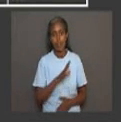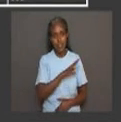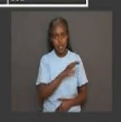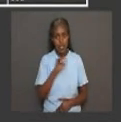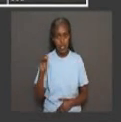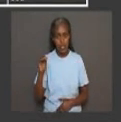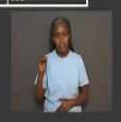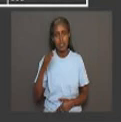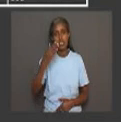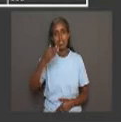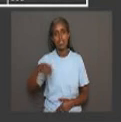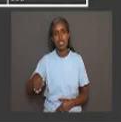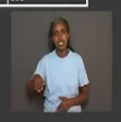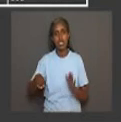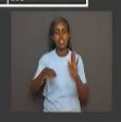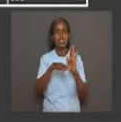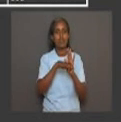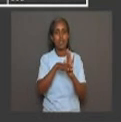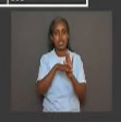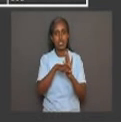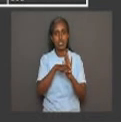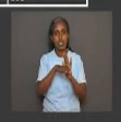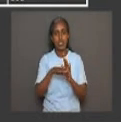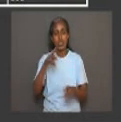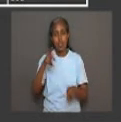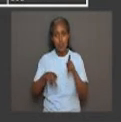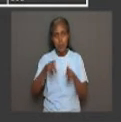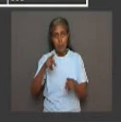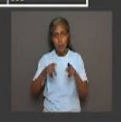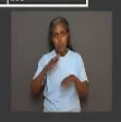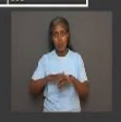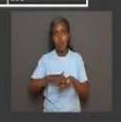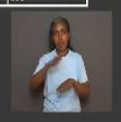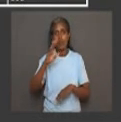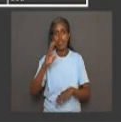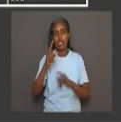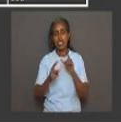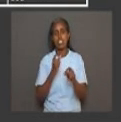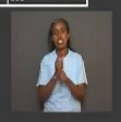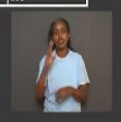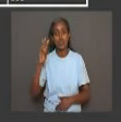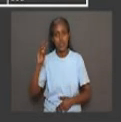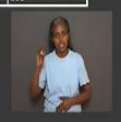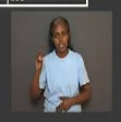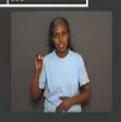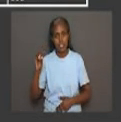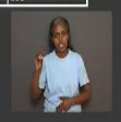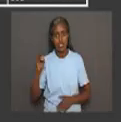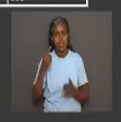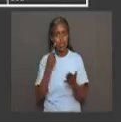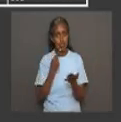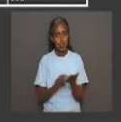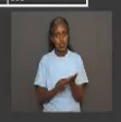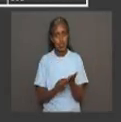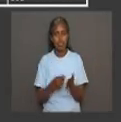And the slice representing people over the age of 60 should